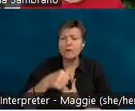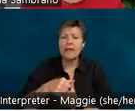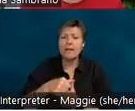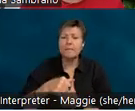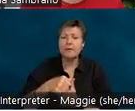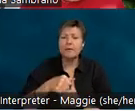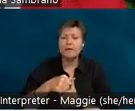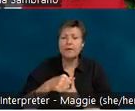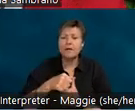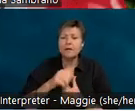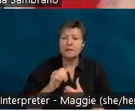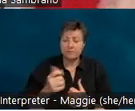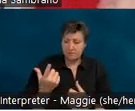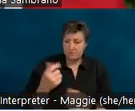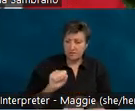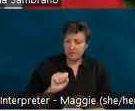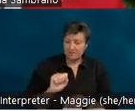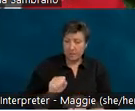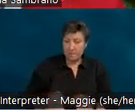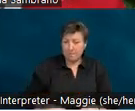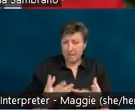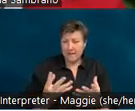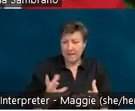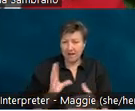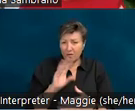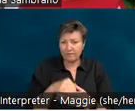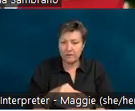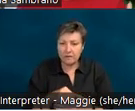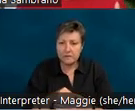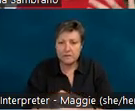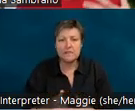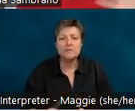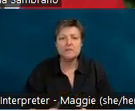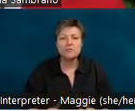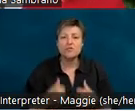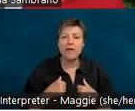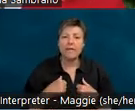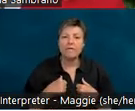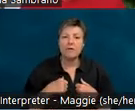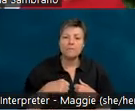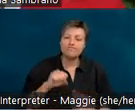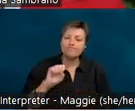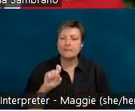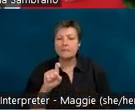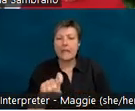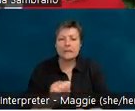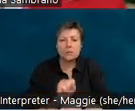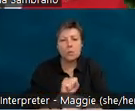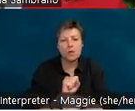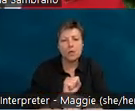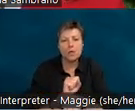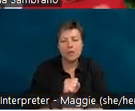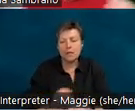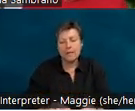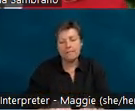survival sex work. This is something that not folks do, and I think it's something that people stereotype a lot, but